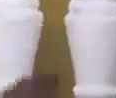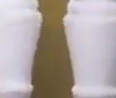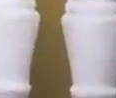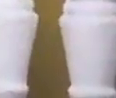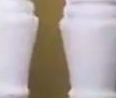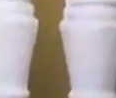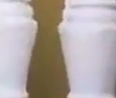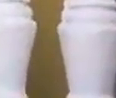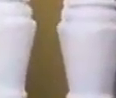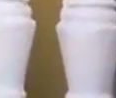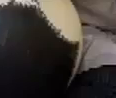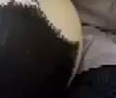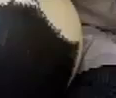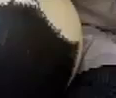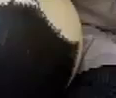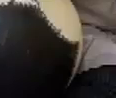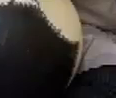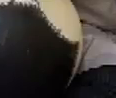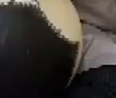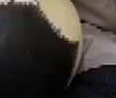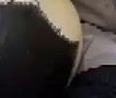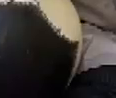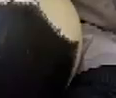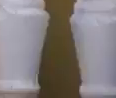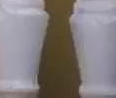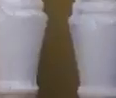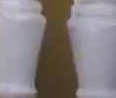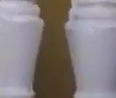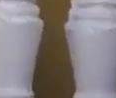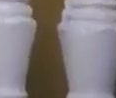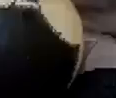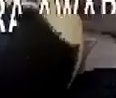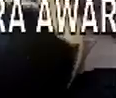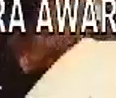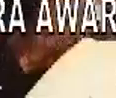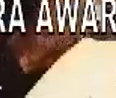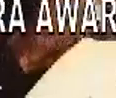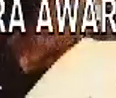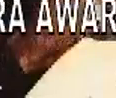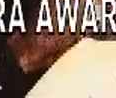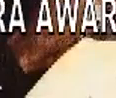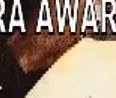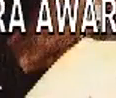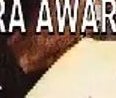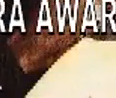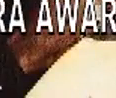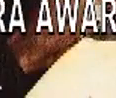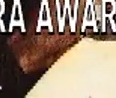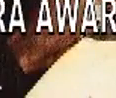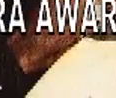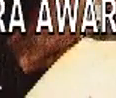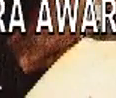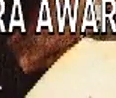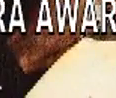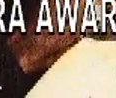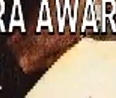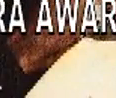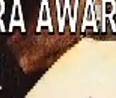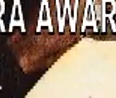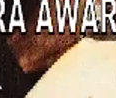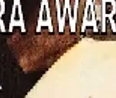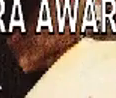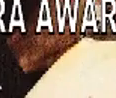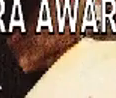wakata sate koto prince kuyata le mamanta nan entertainment wala be bemba kala senega jane holi ka fa me kora awo kala purata